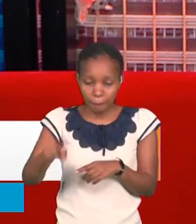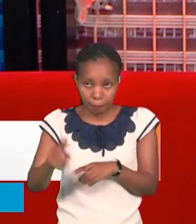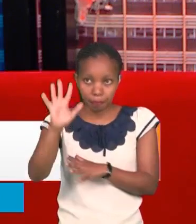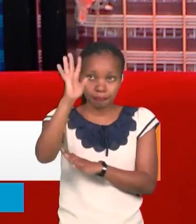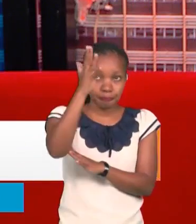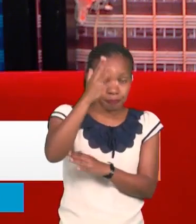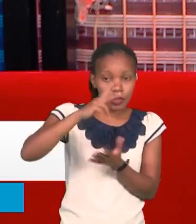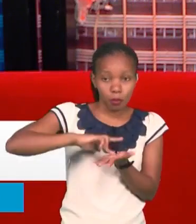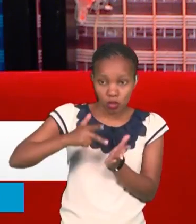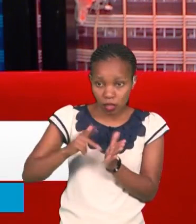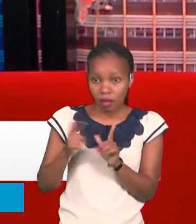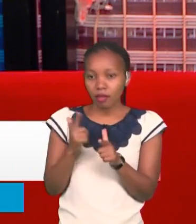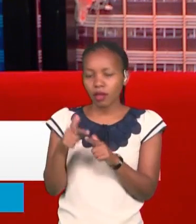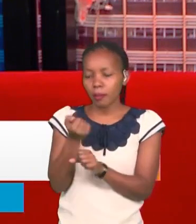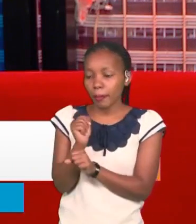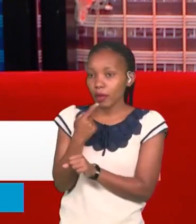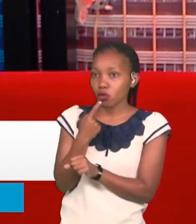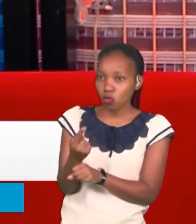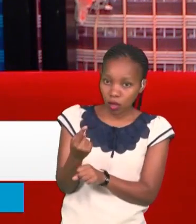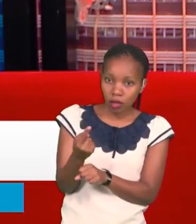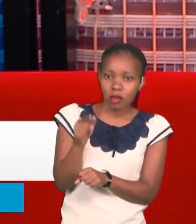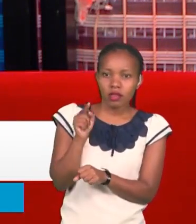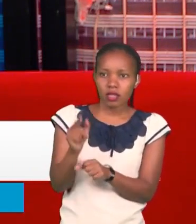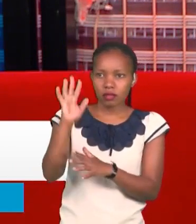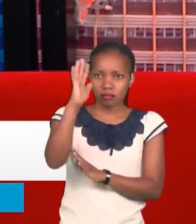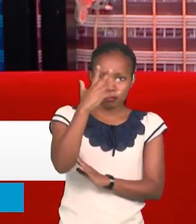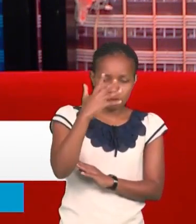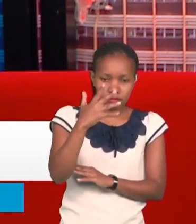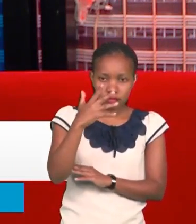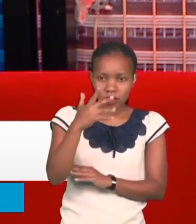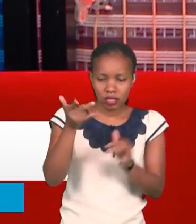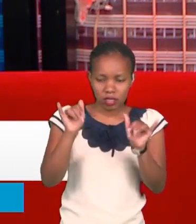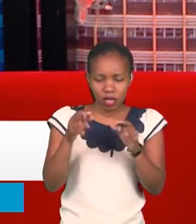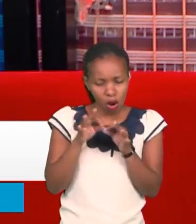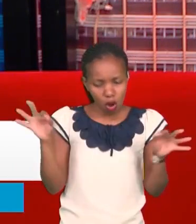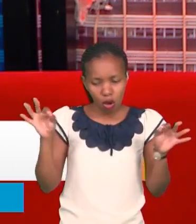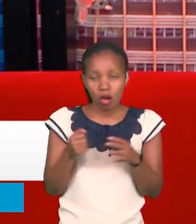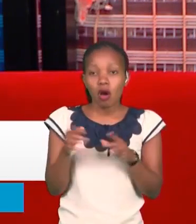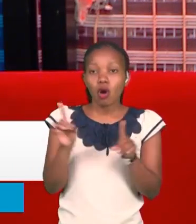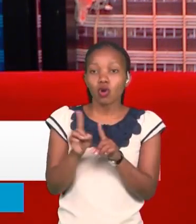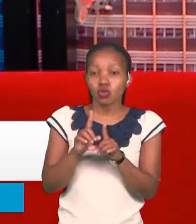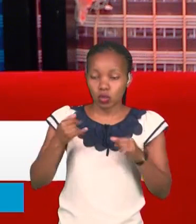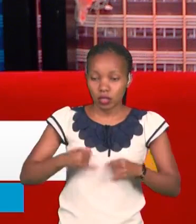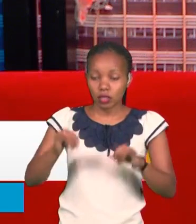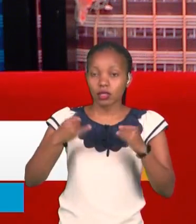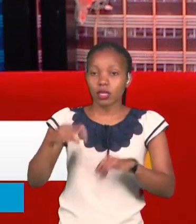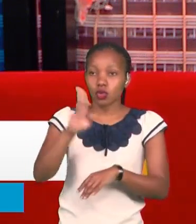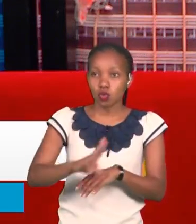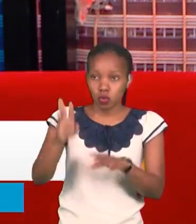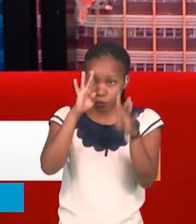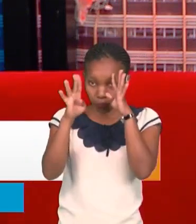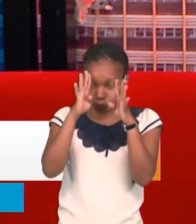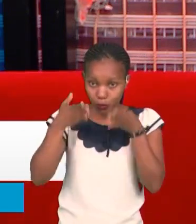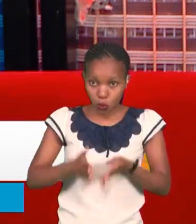I think we will ensure greater survival rate. And apart from that, also we are trying to use creative